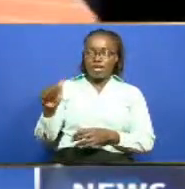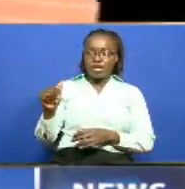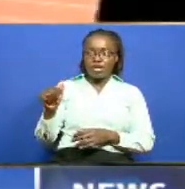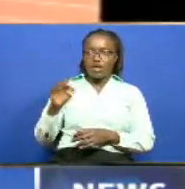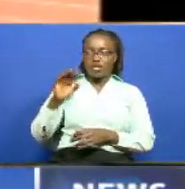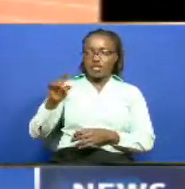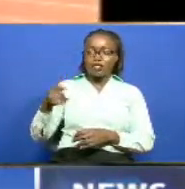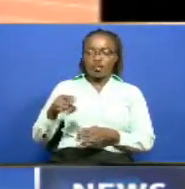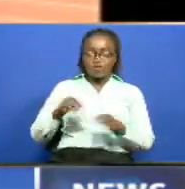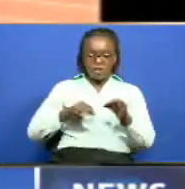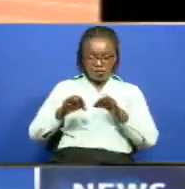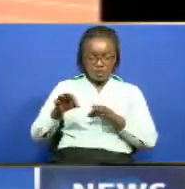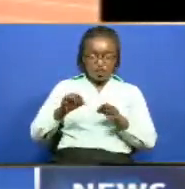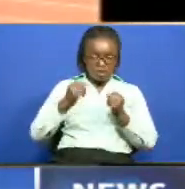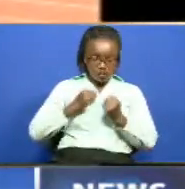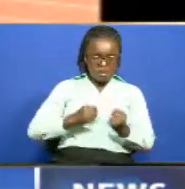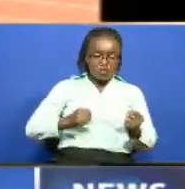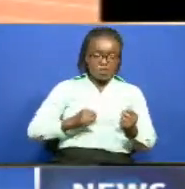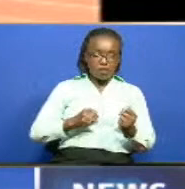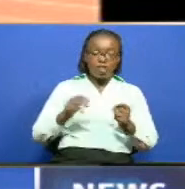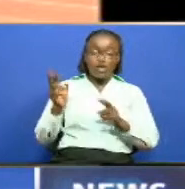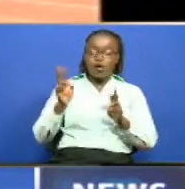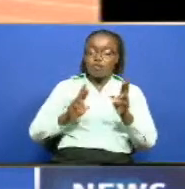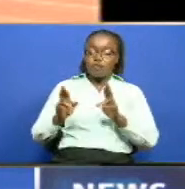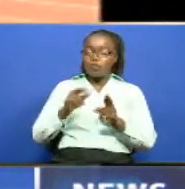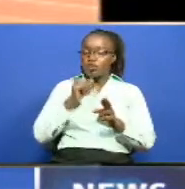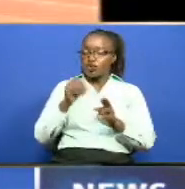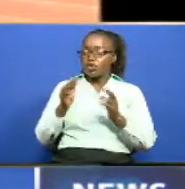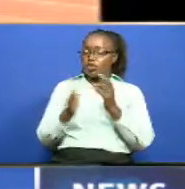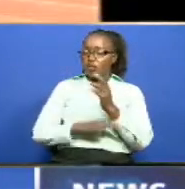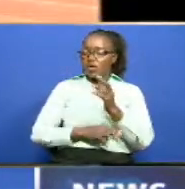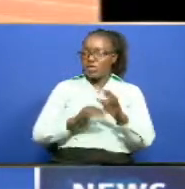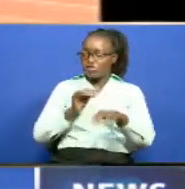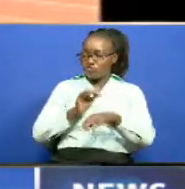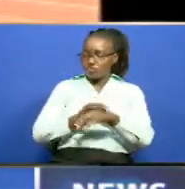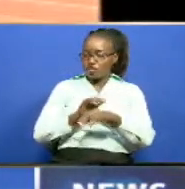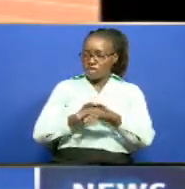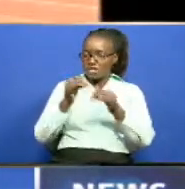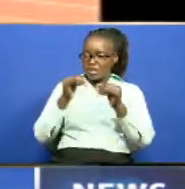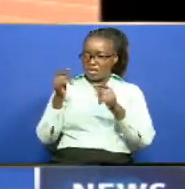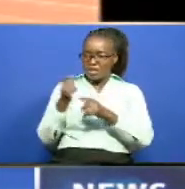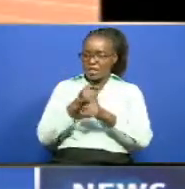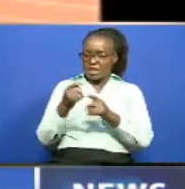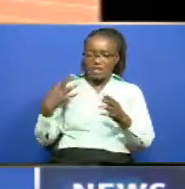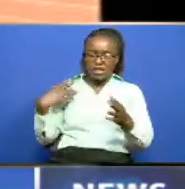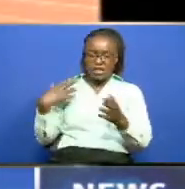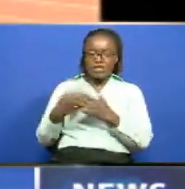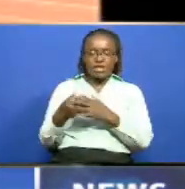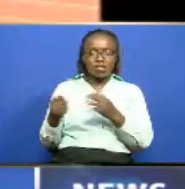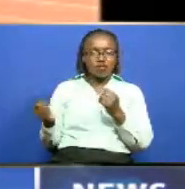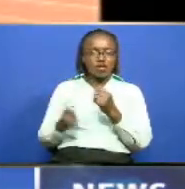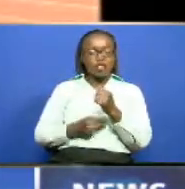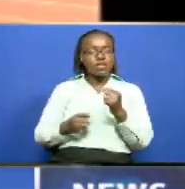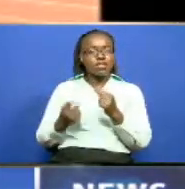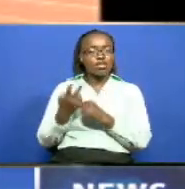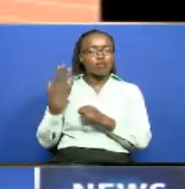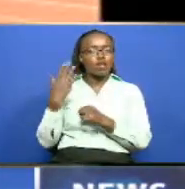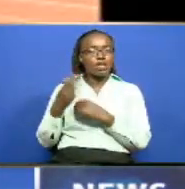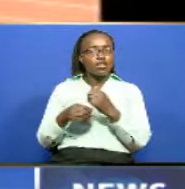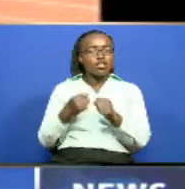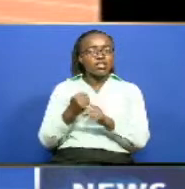My preparation is not bad. It's very hard. We trained for since December last